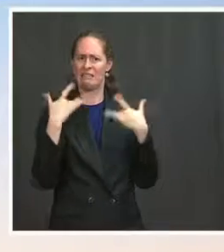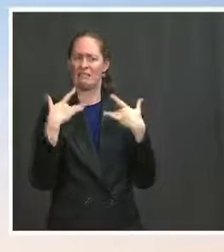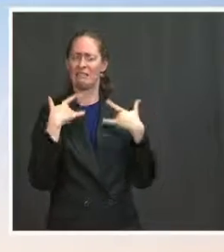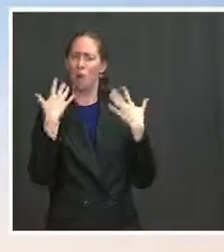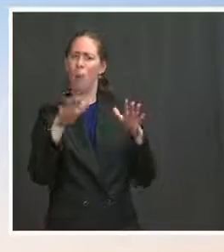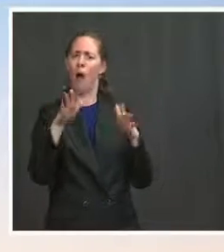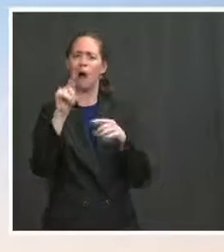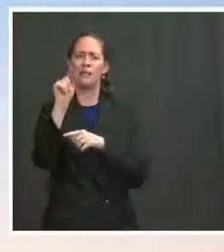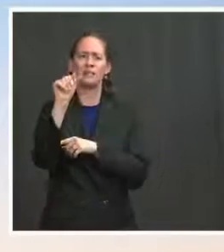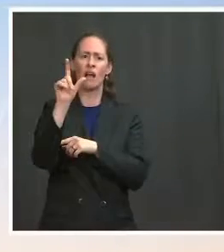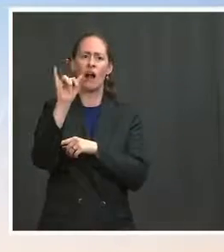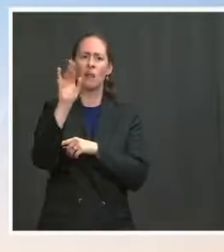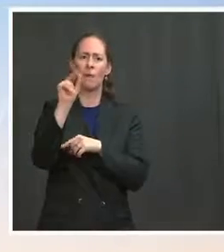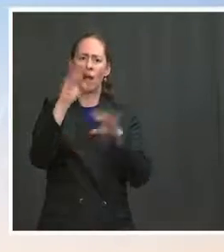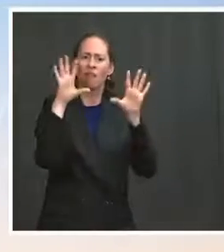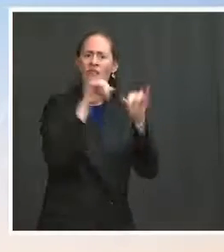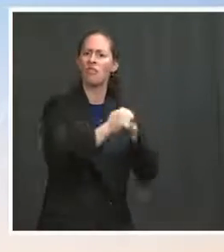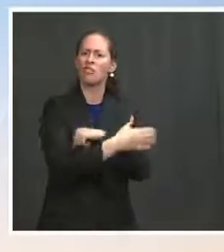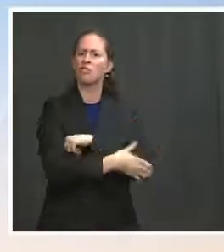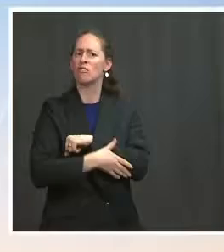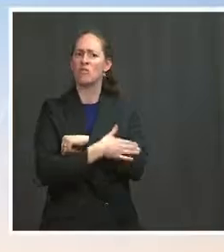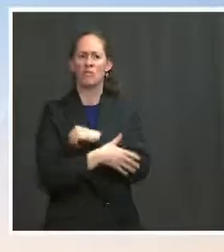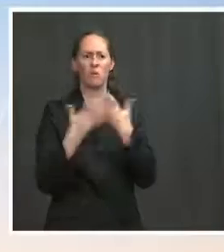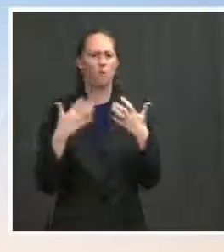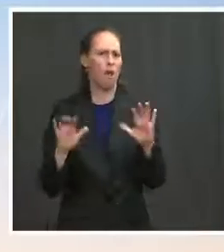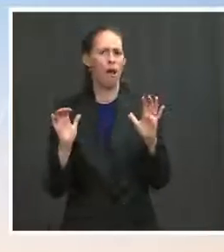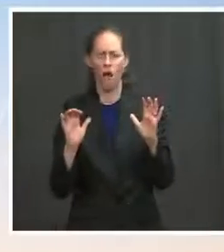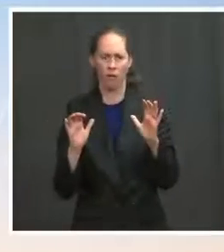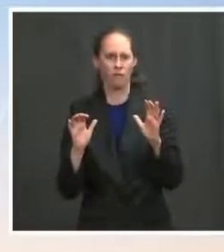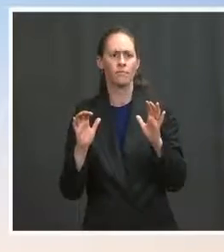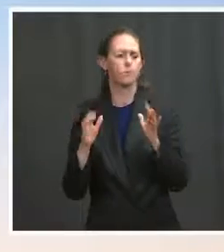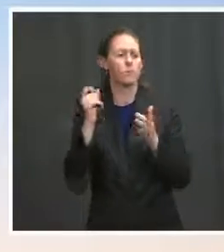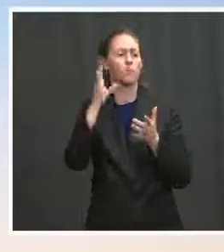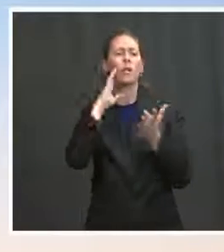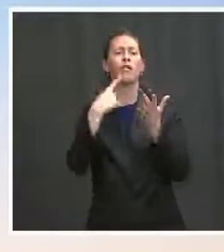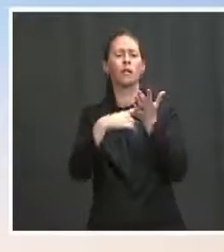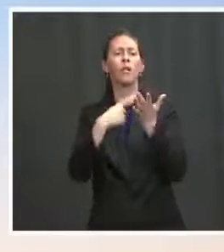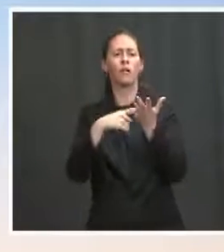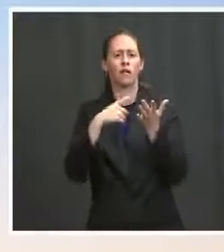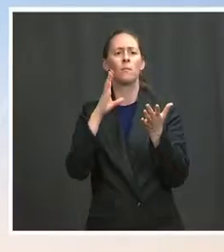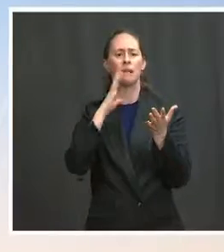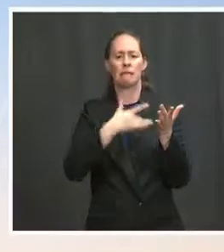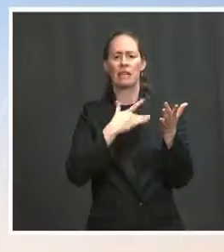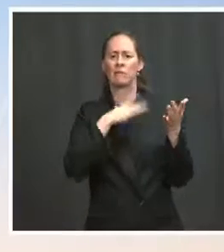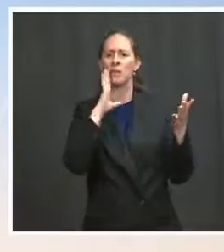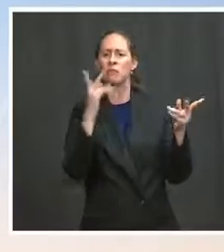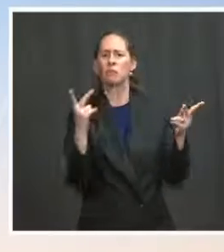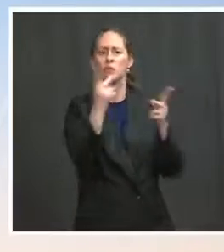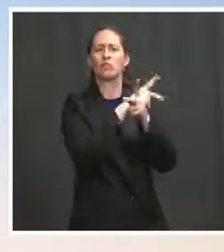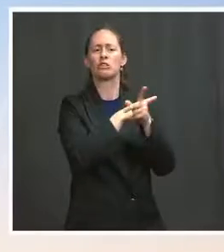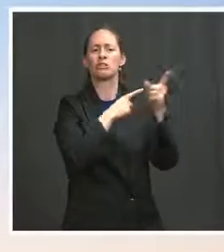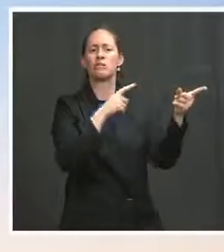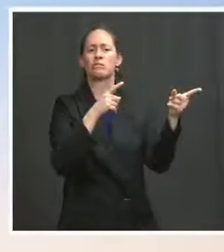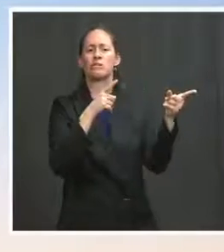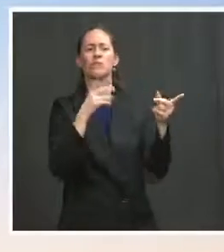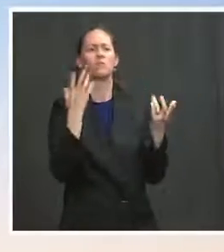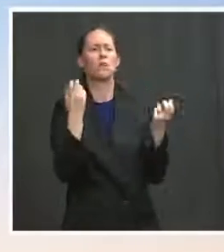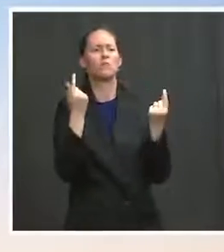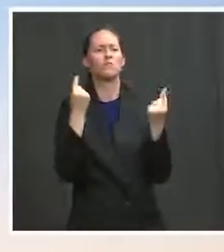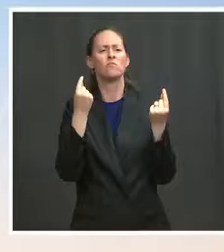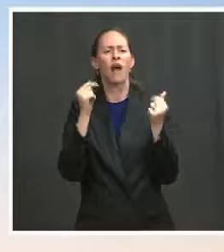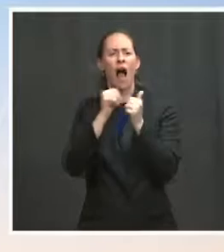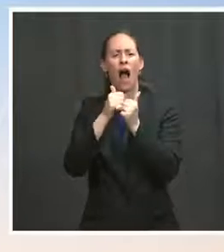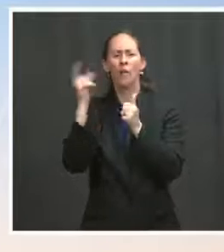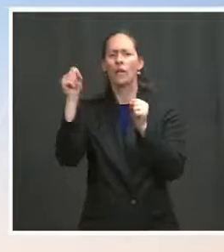give rise to renewed terrorism threats to the U.S. homeland. What is your response to Senator McConnell